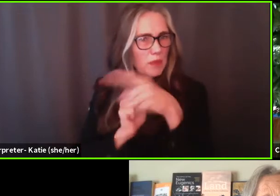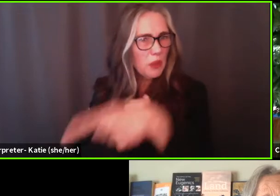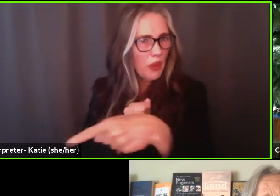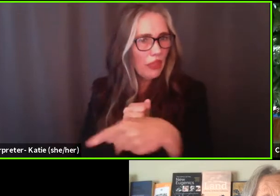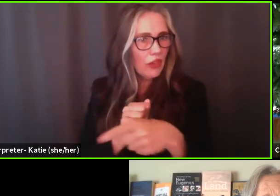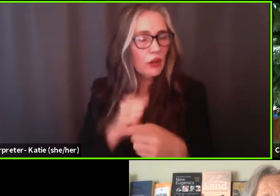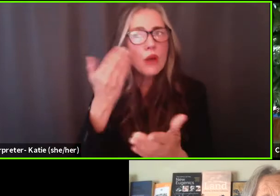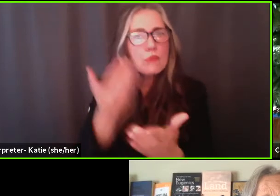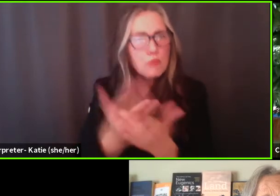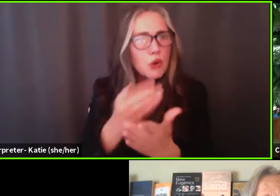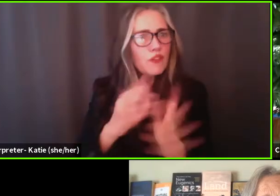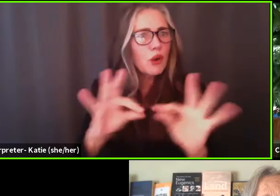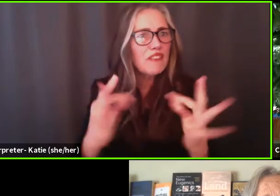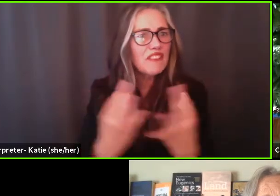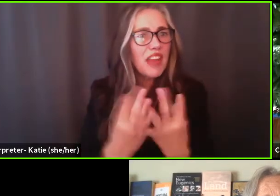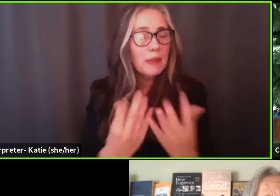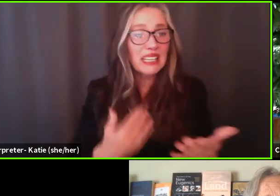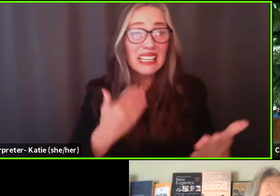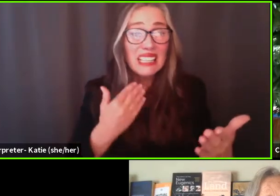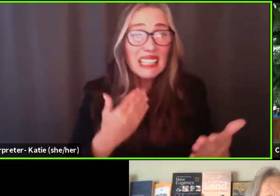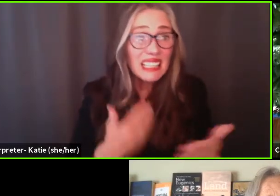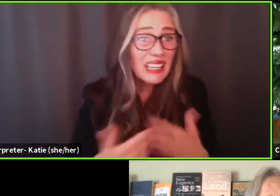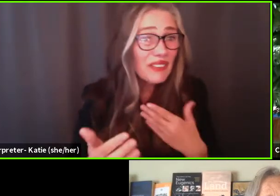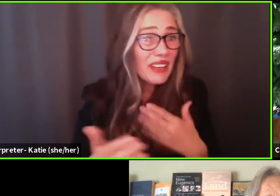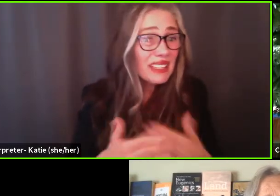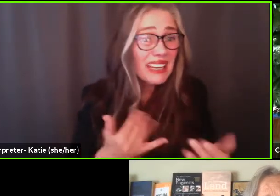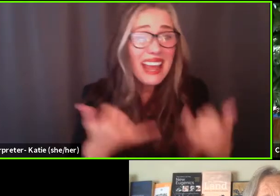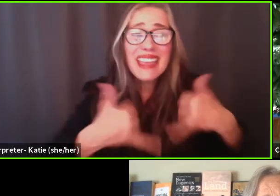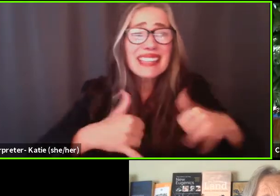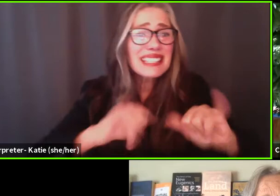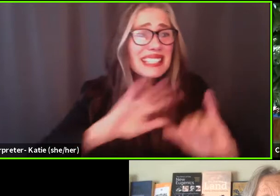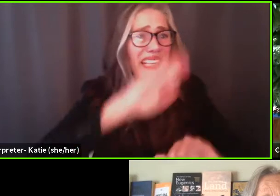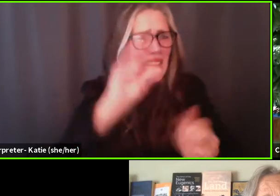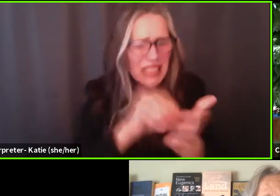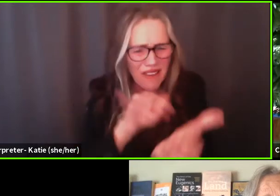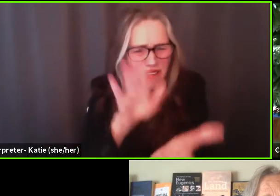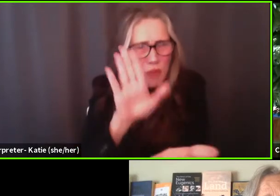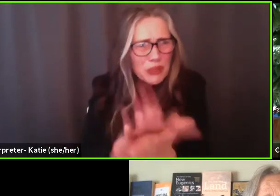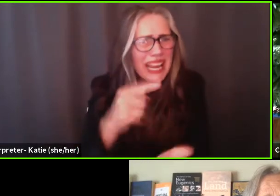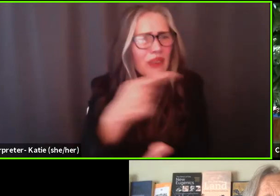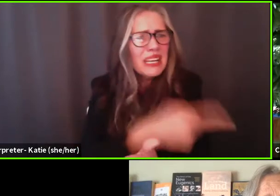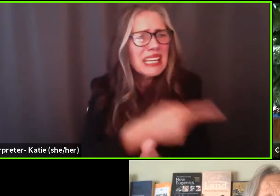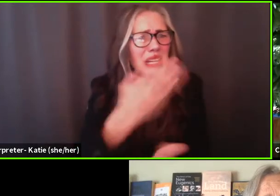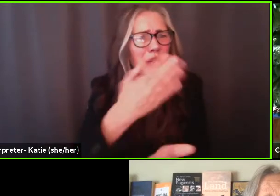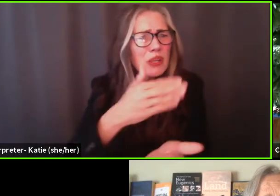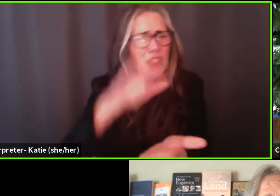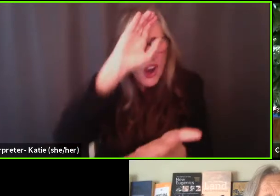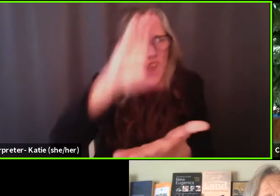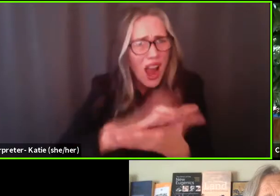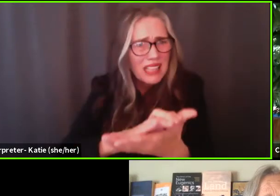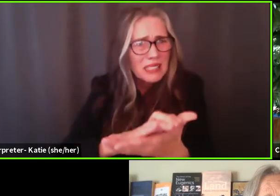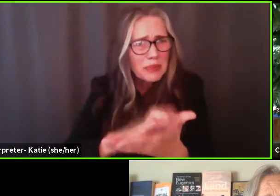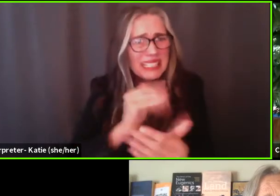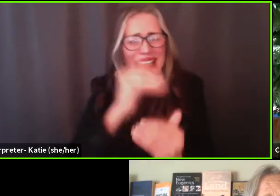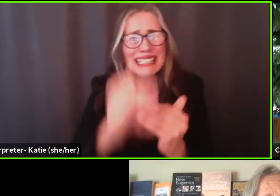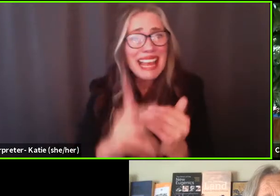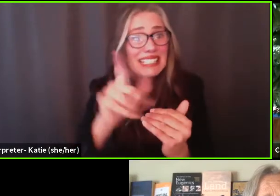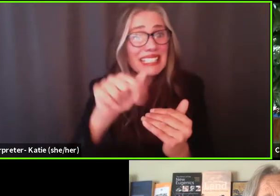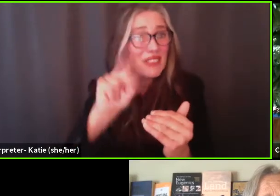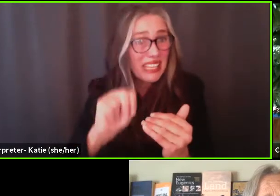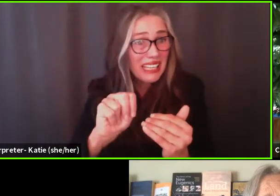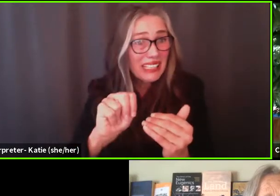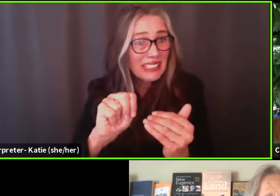that they failed to put him down as next to ken at her chart and in the middle of the night when she started to pass away they